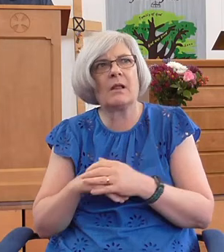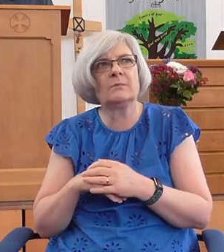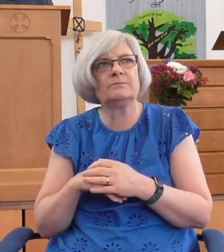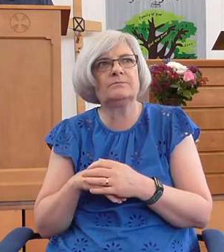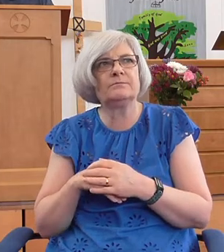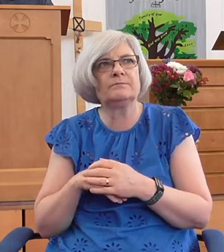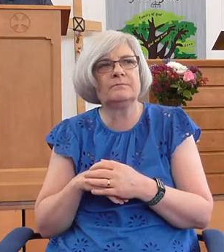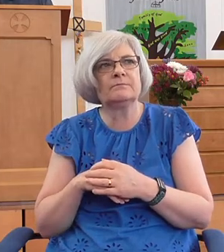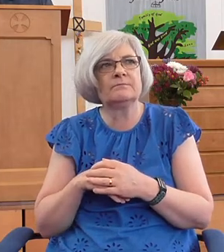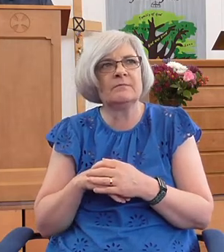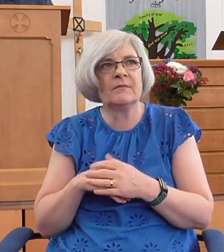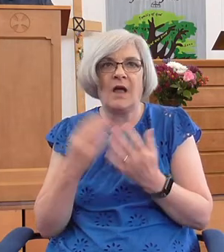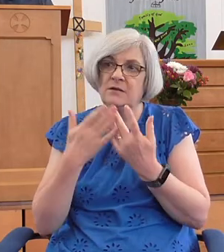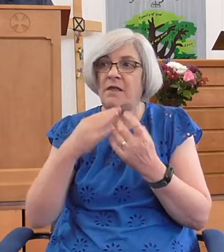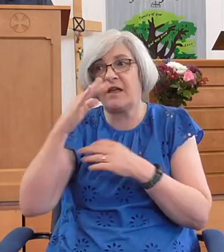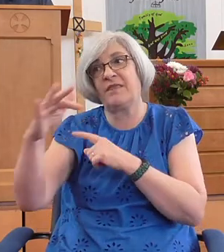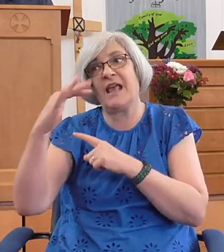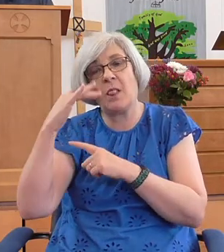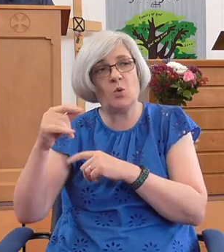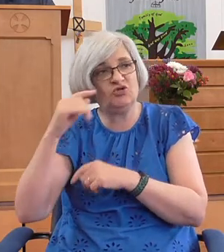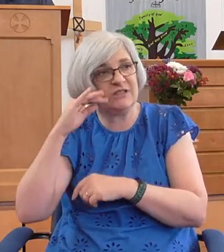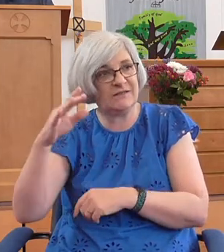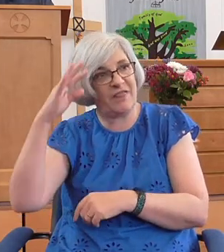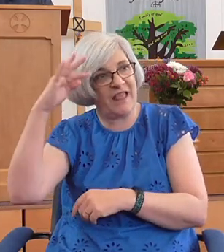You're getting all the theologians this morning.